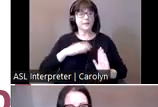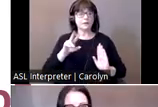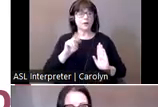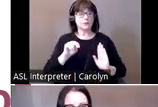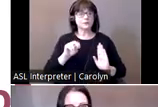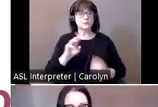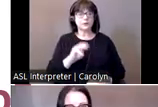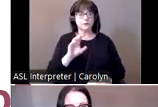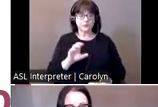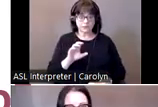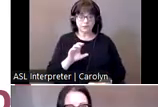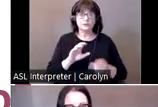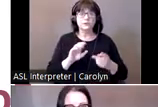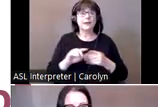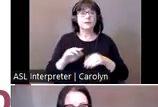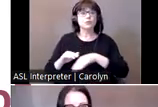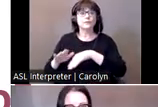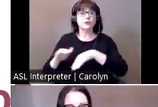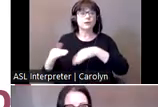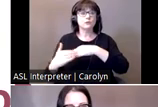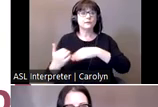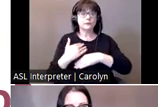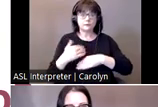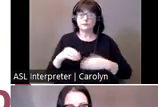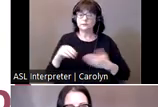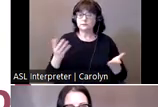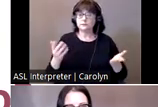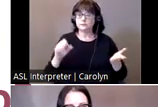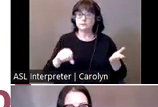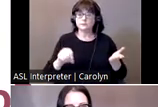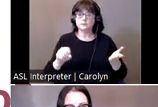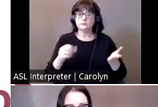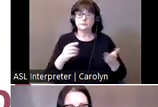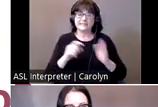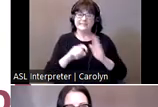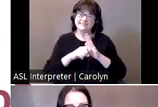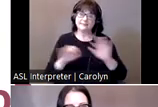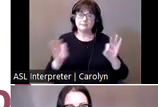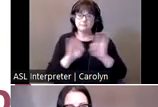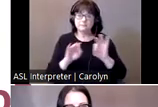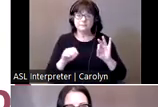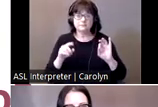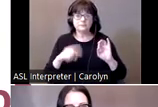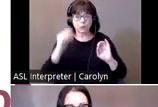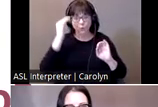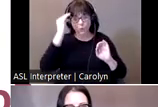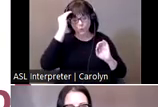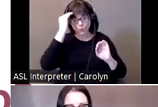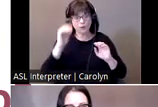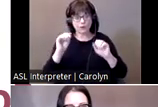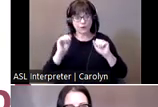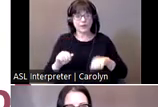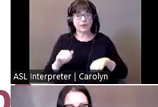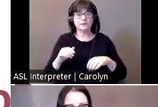yes, I think that's key, being able to be aware of micro-credentials and be able to refer our learners to them